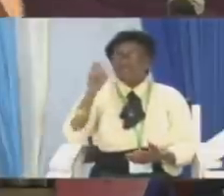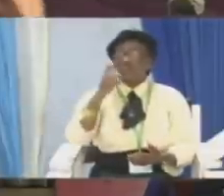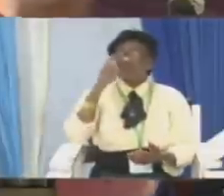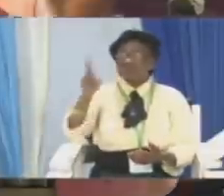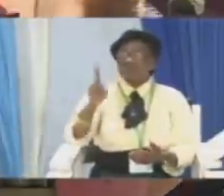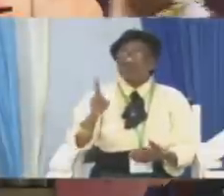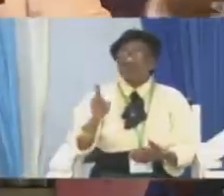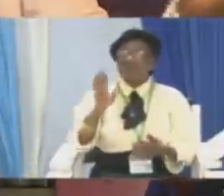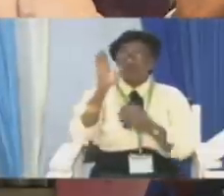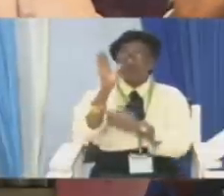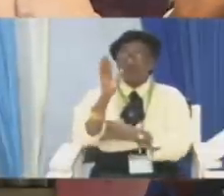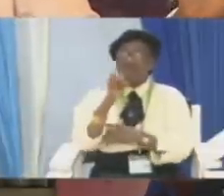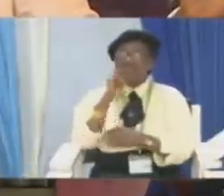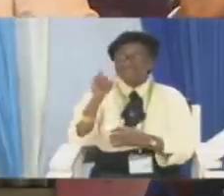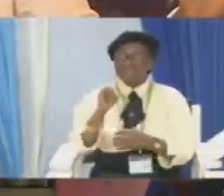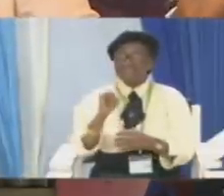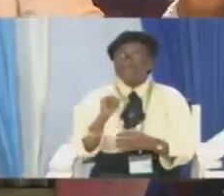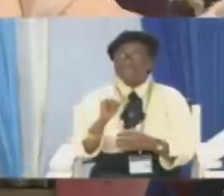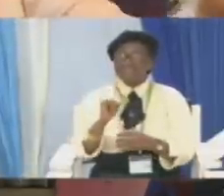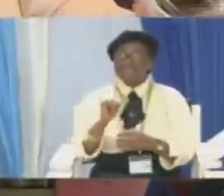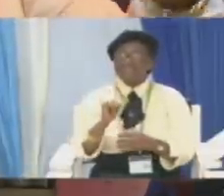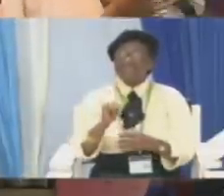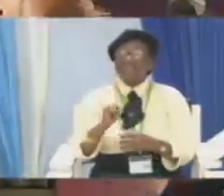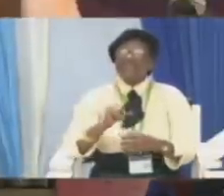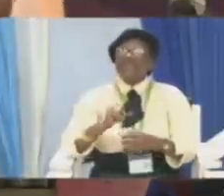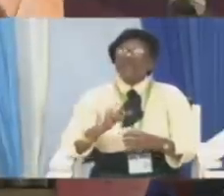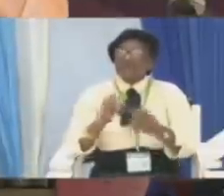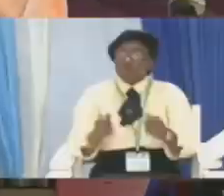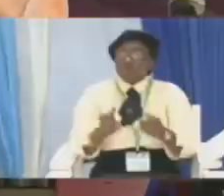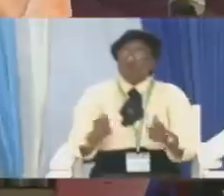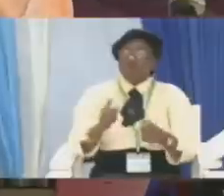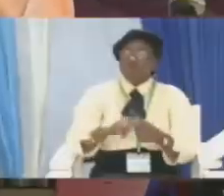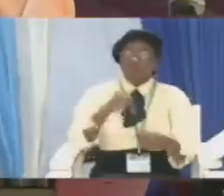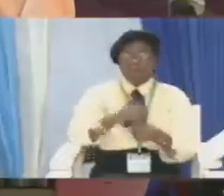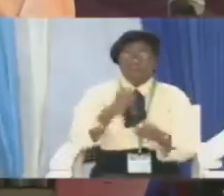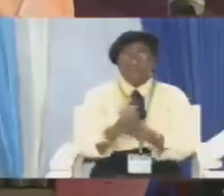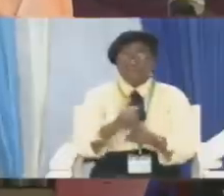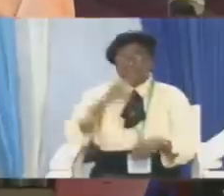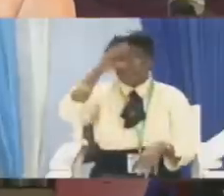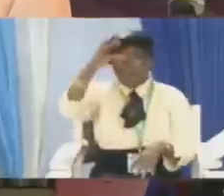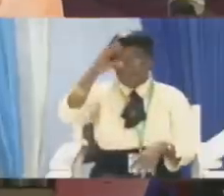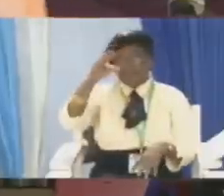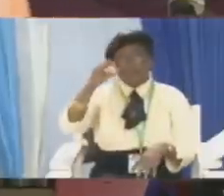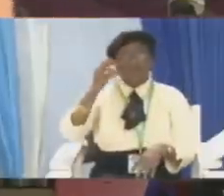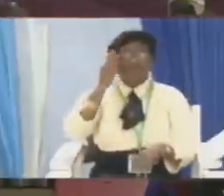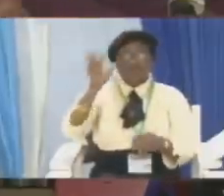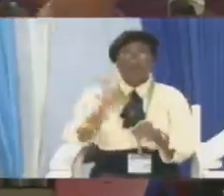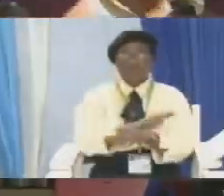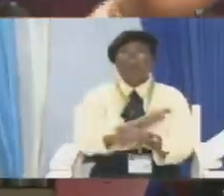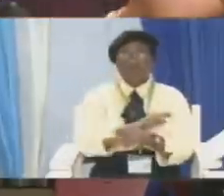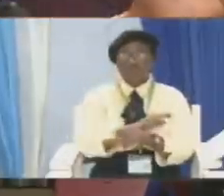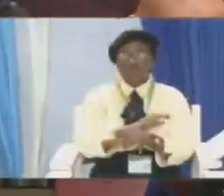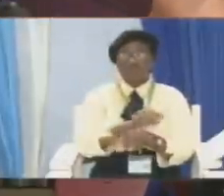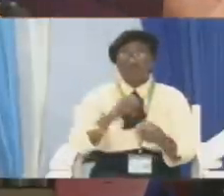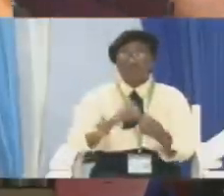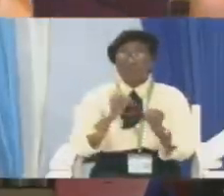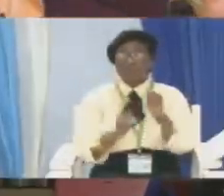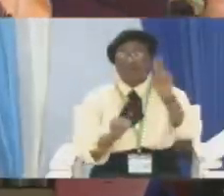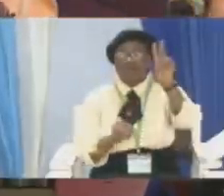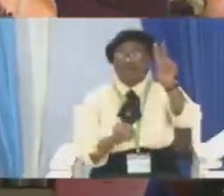God is more eager to make man fruitful. And number two, even though